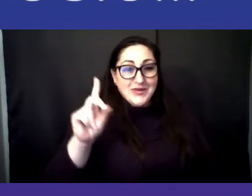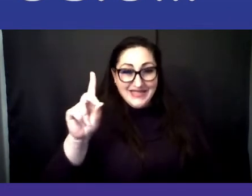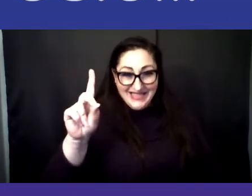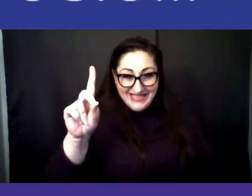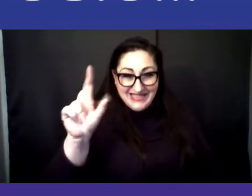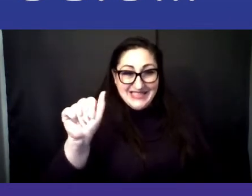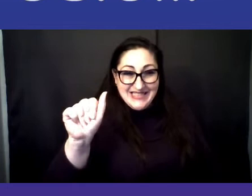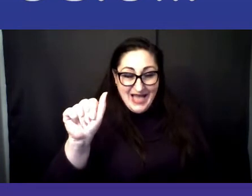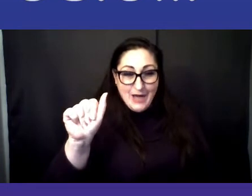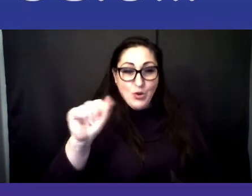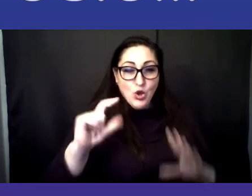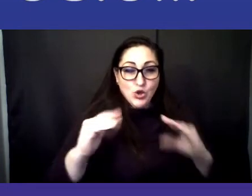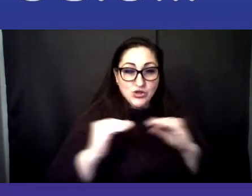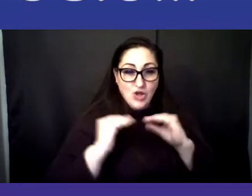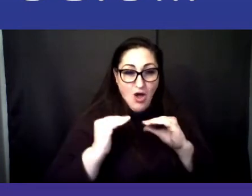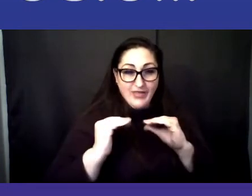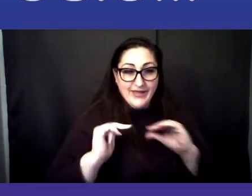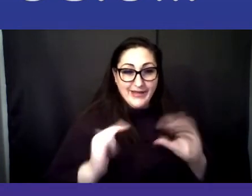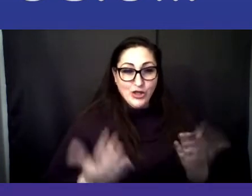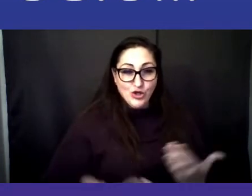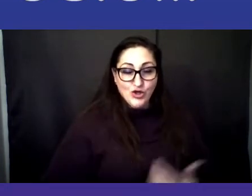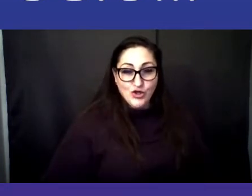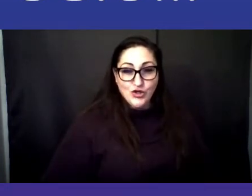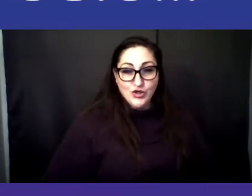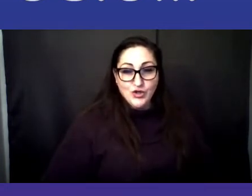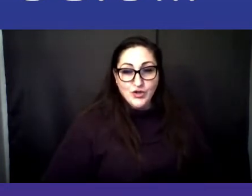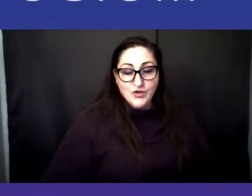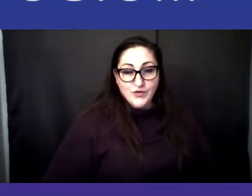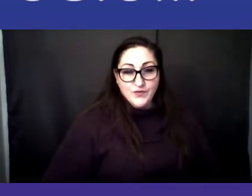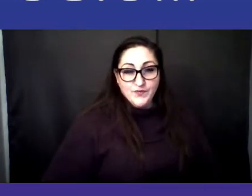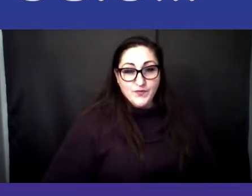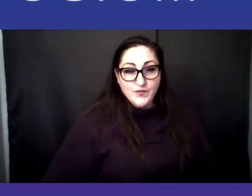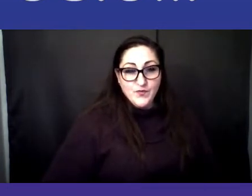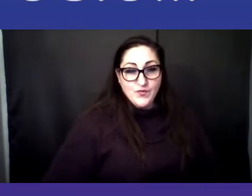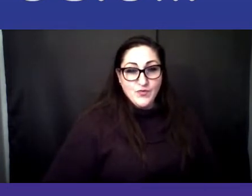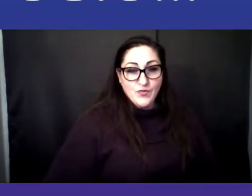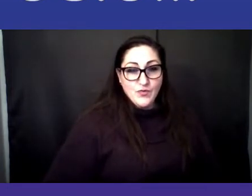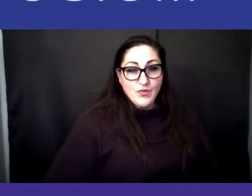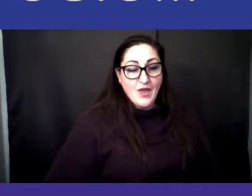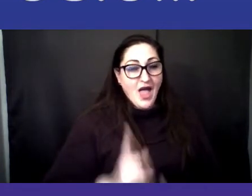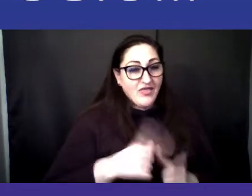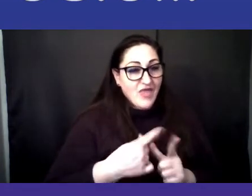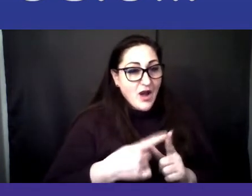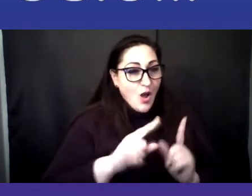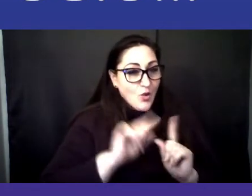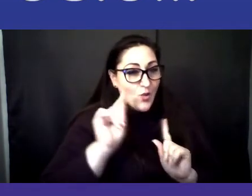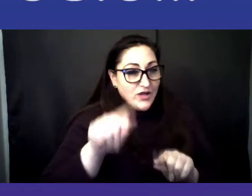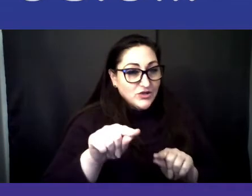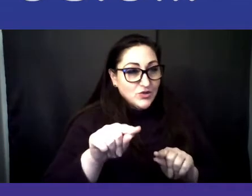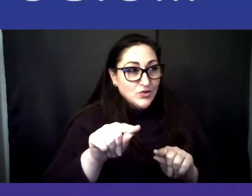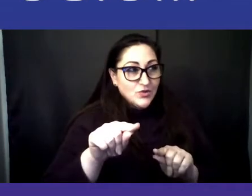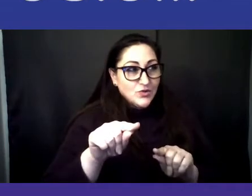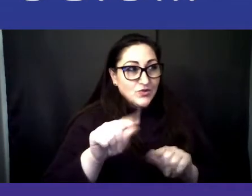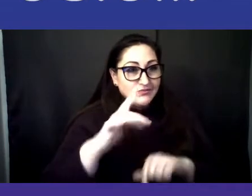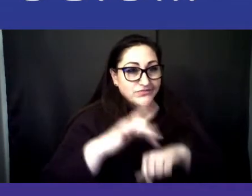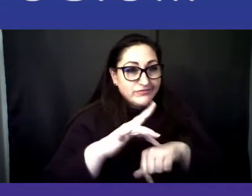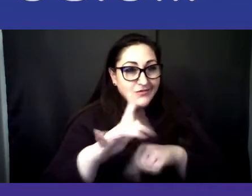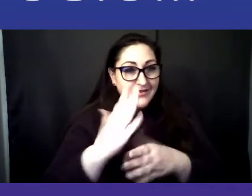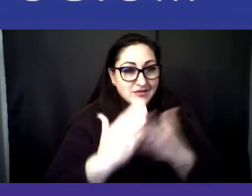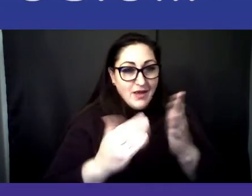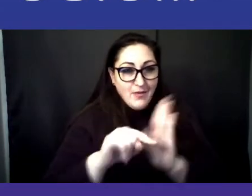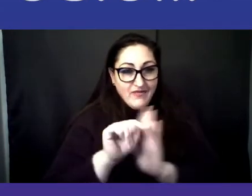colleague here. And then I went about to go to some of these killing sites in the